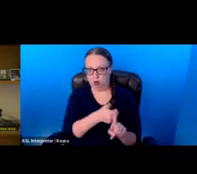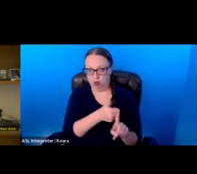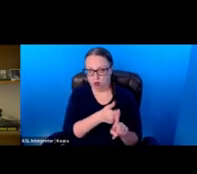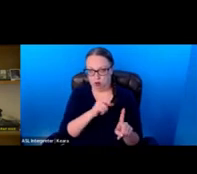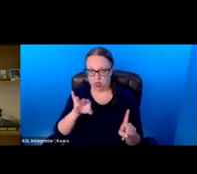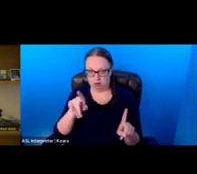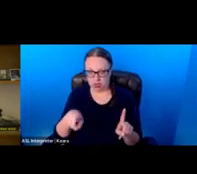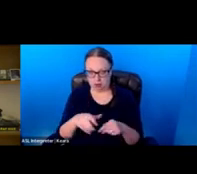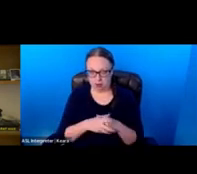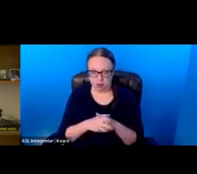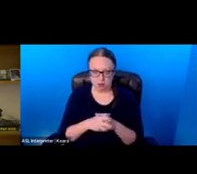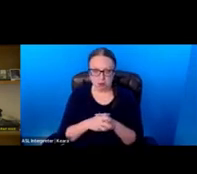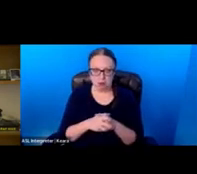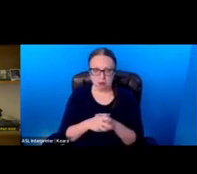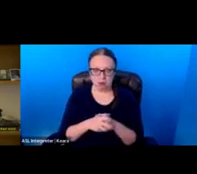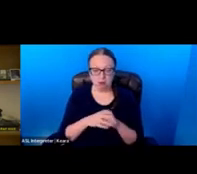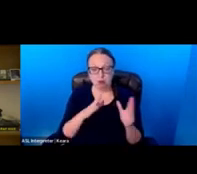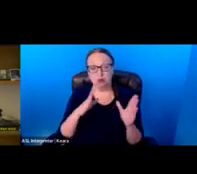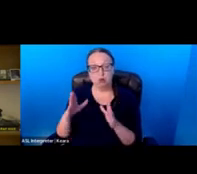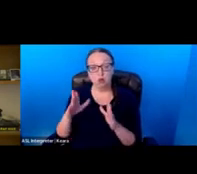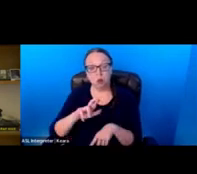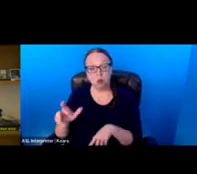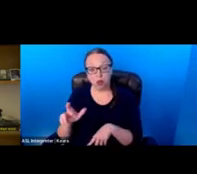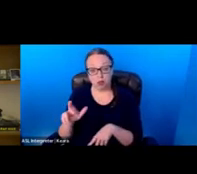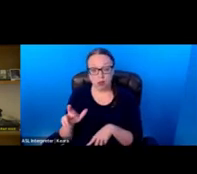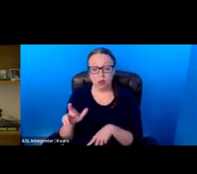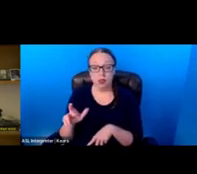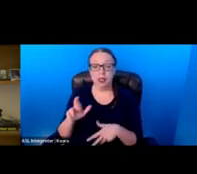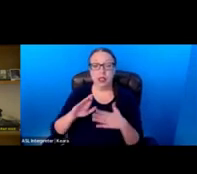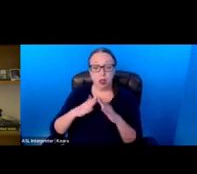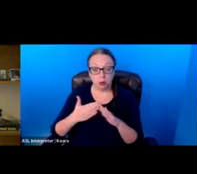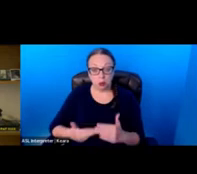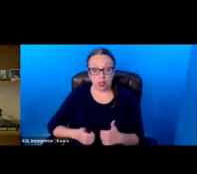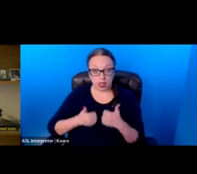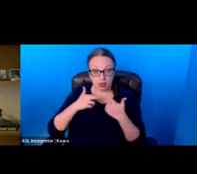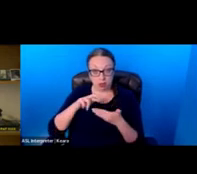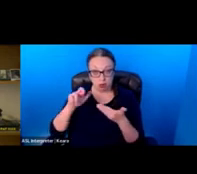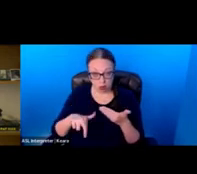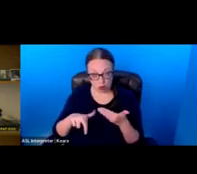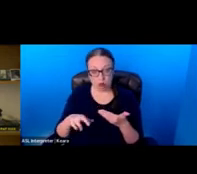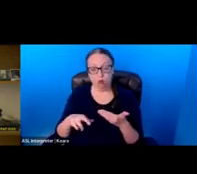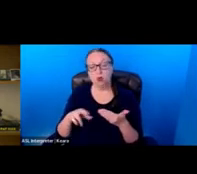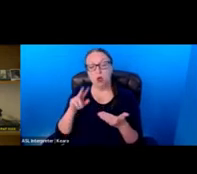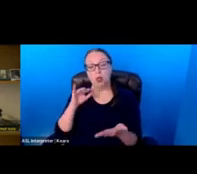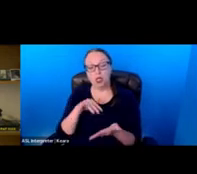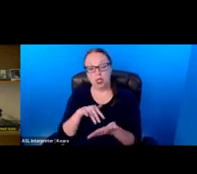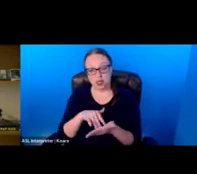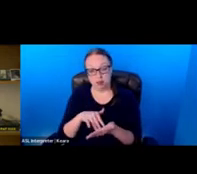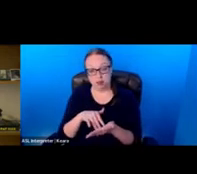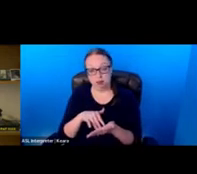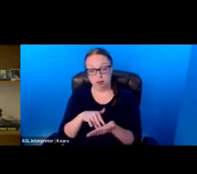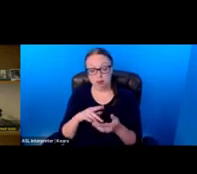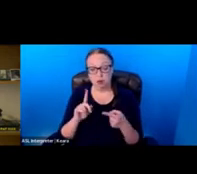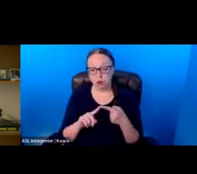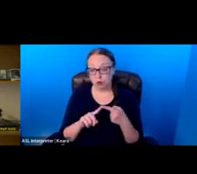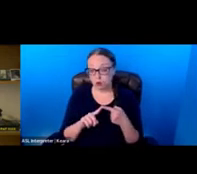Now on the right side of the slide is listed the set of community living outcomes that we looked at in our study. The first